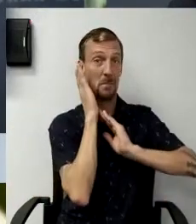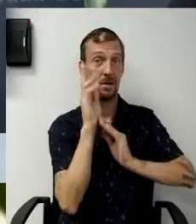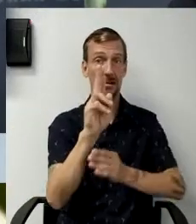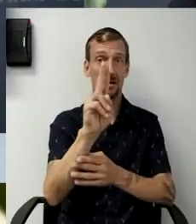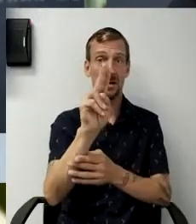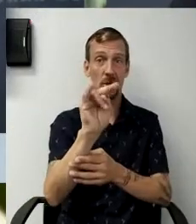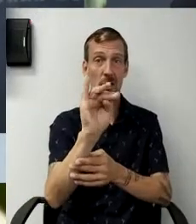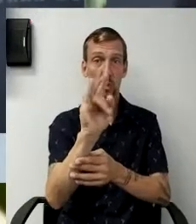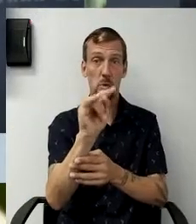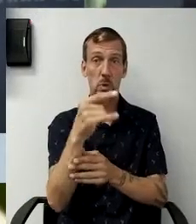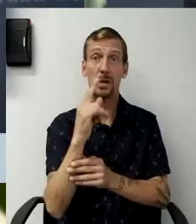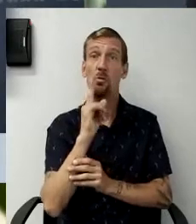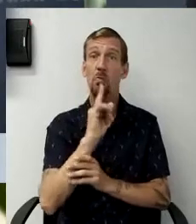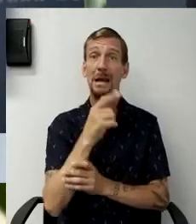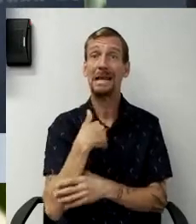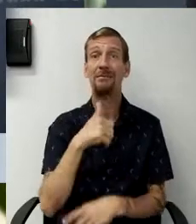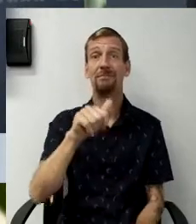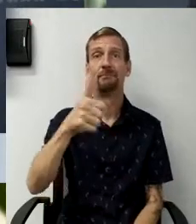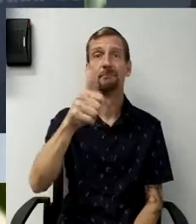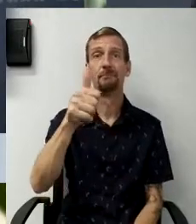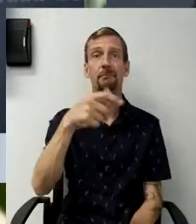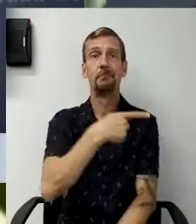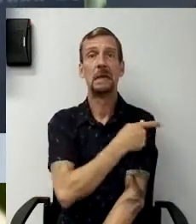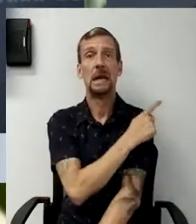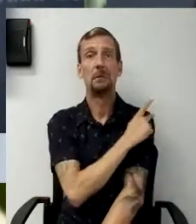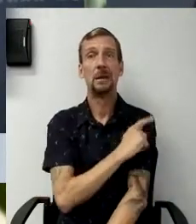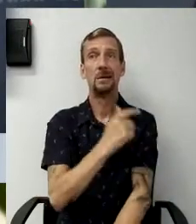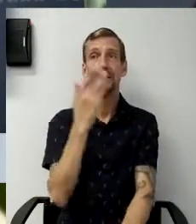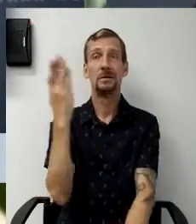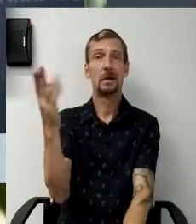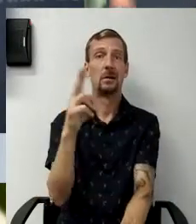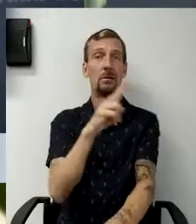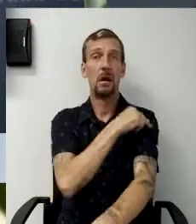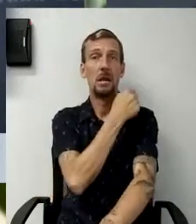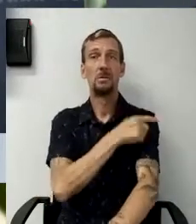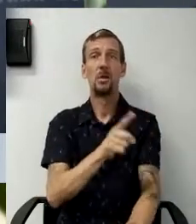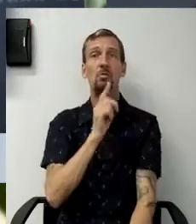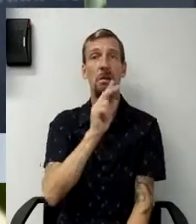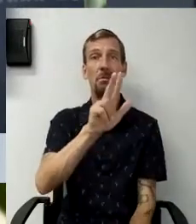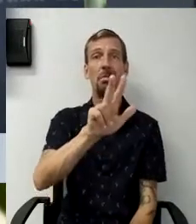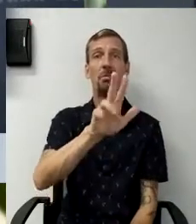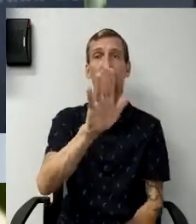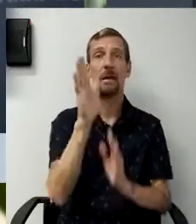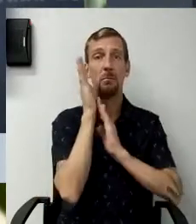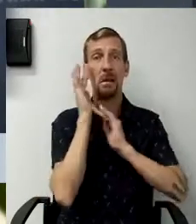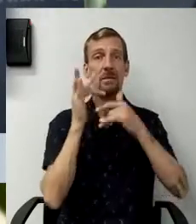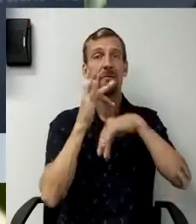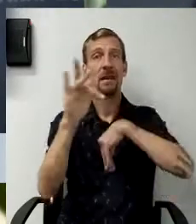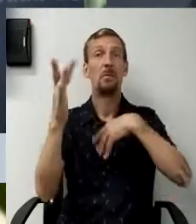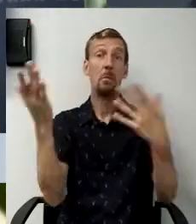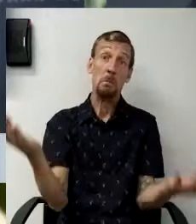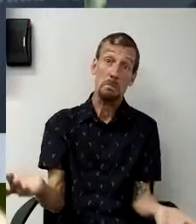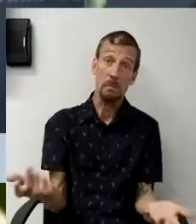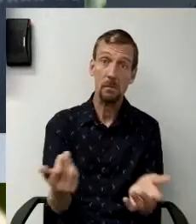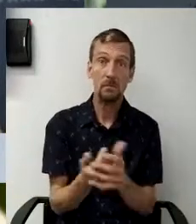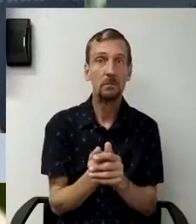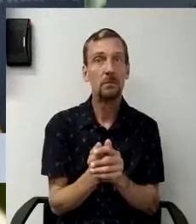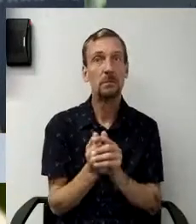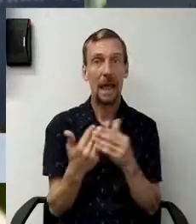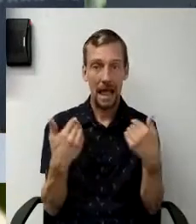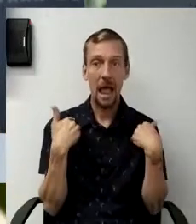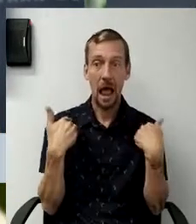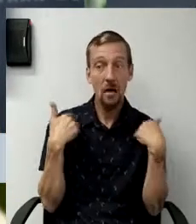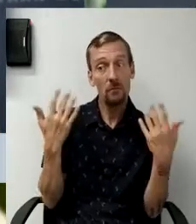we currently only have 10 patients that are in that hospital. So there are 35 beds that are open. And they